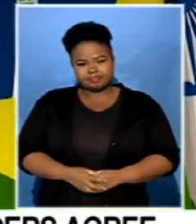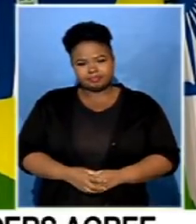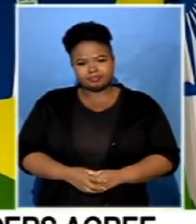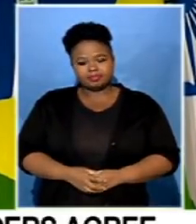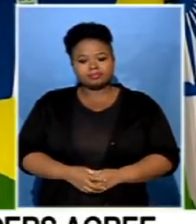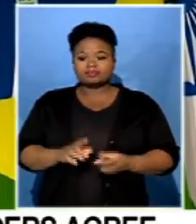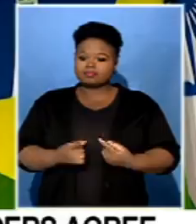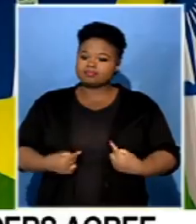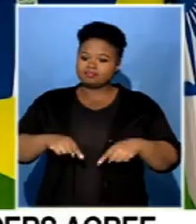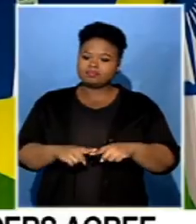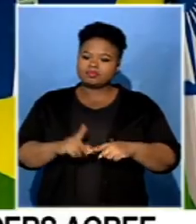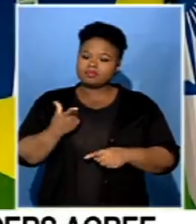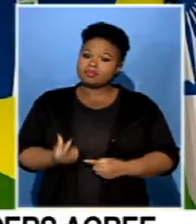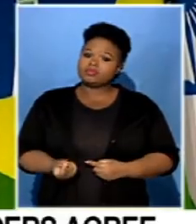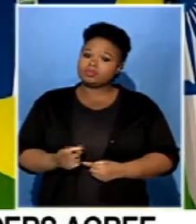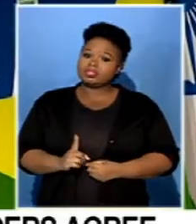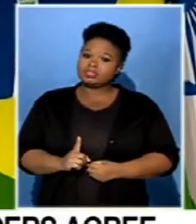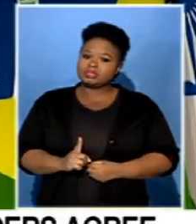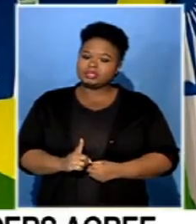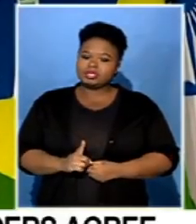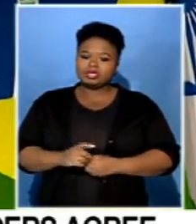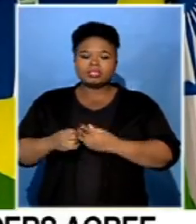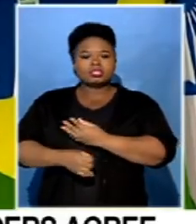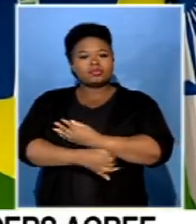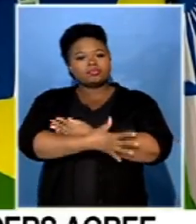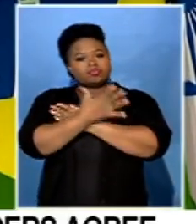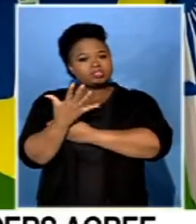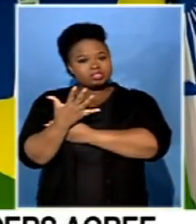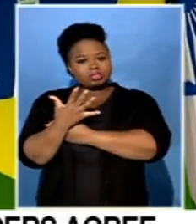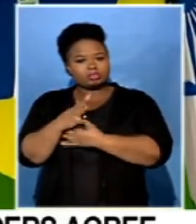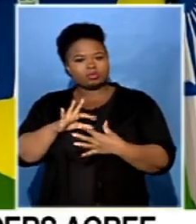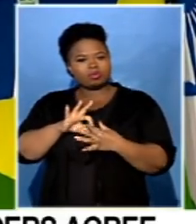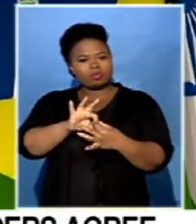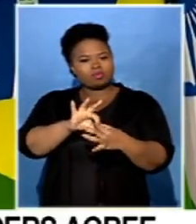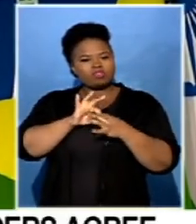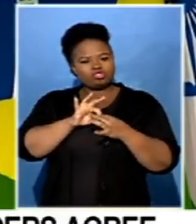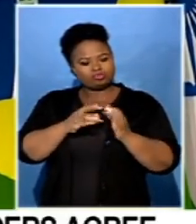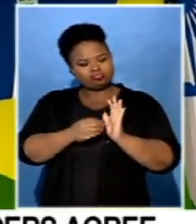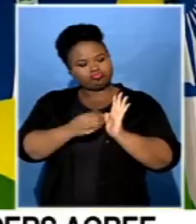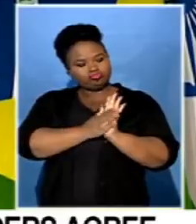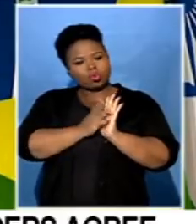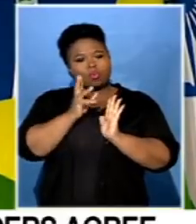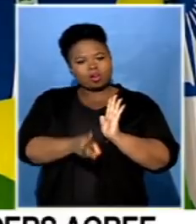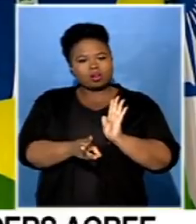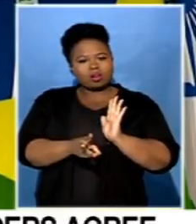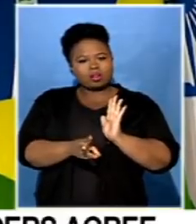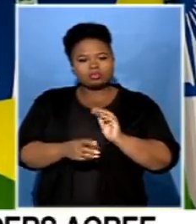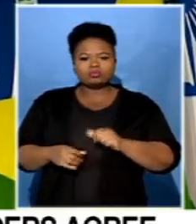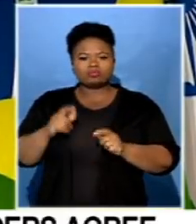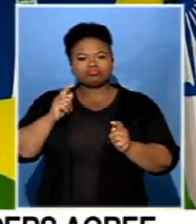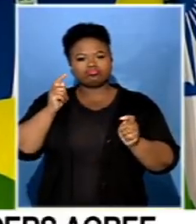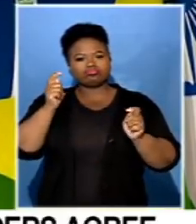We should put the pursuit of BRICS cooperation in the historical process of